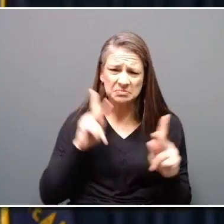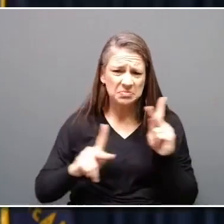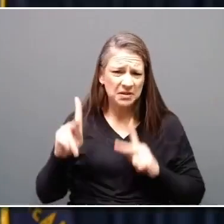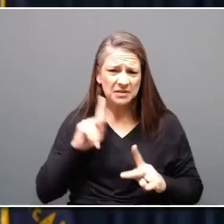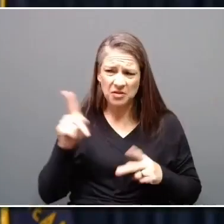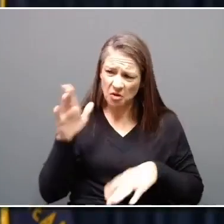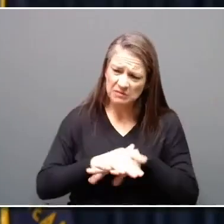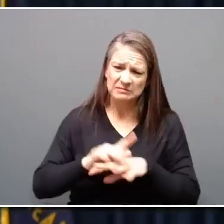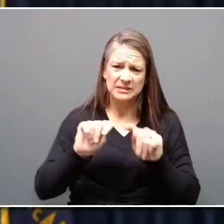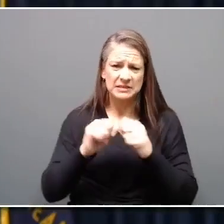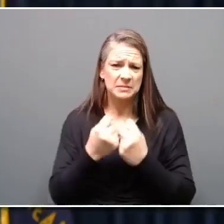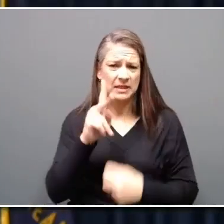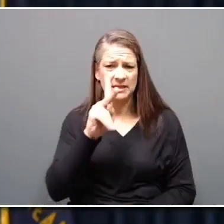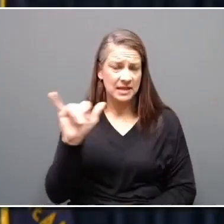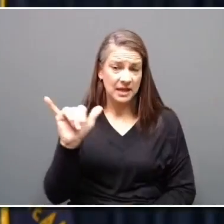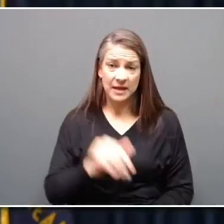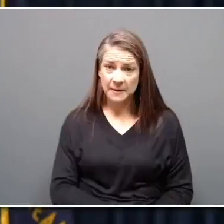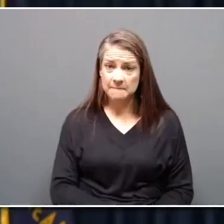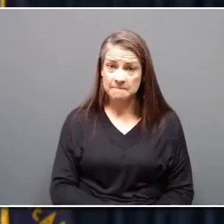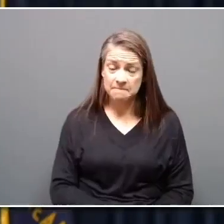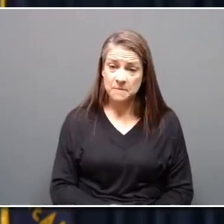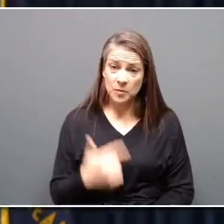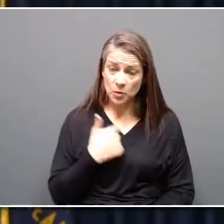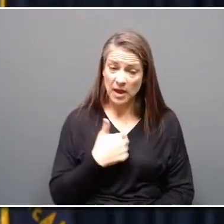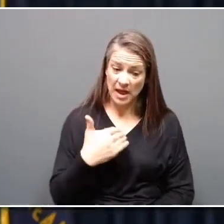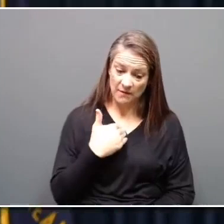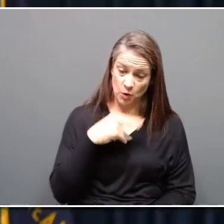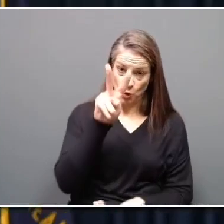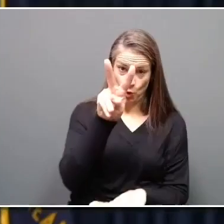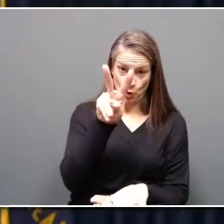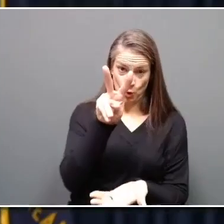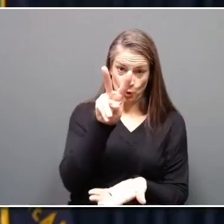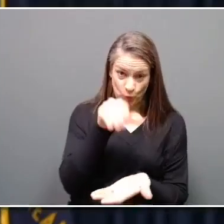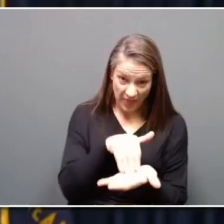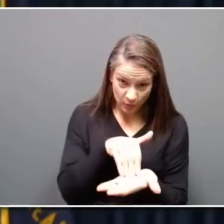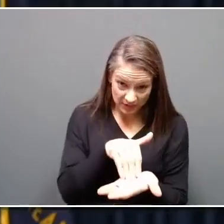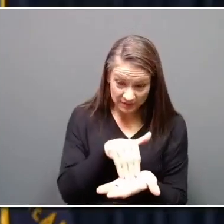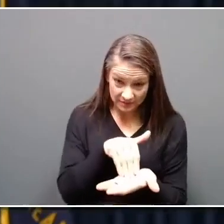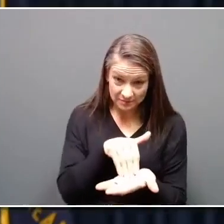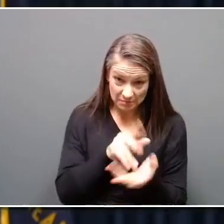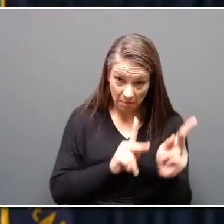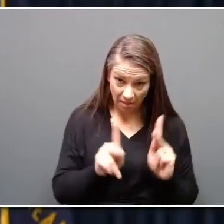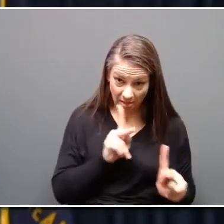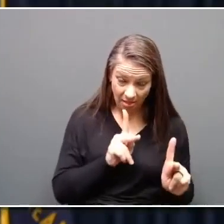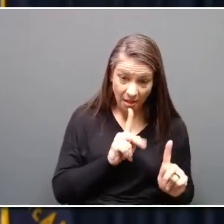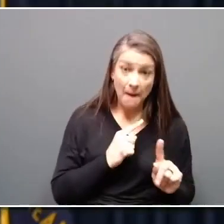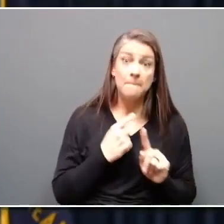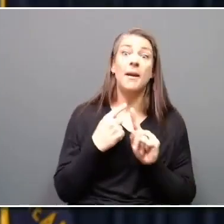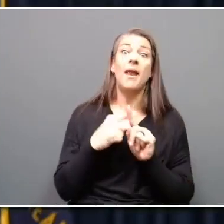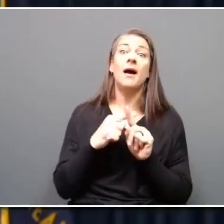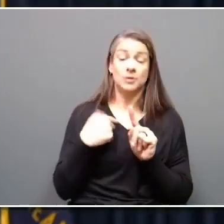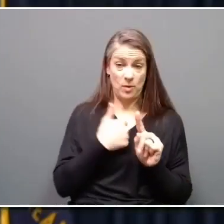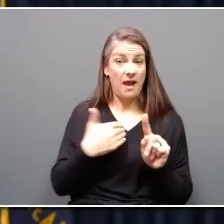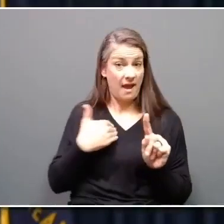Kentucky. I mentioned we've got more than 2,000 now. In addition to that, there are contractors. We've got,